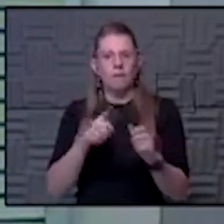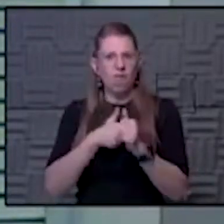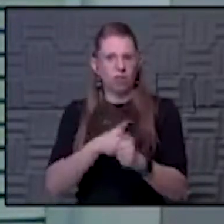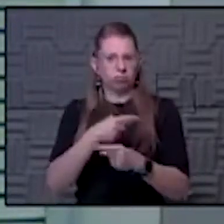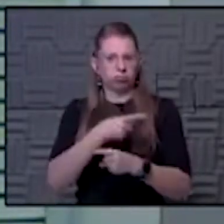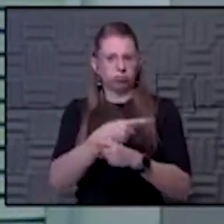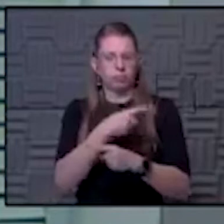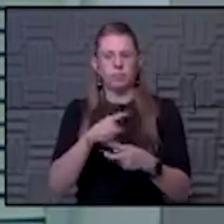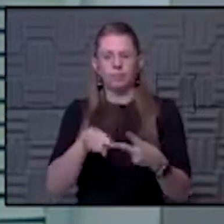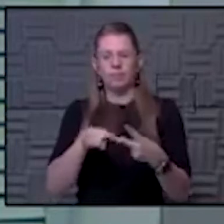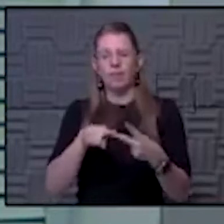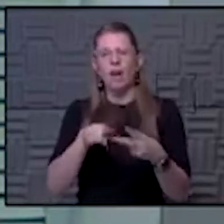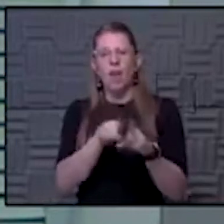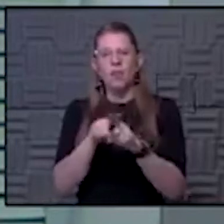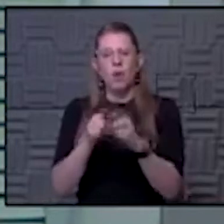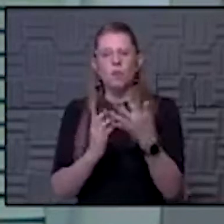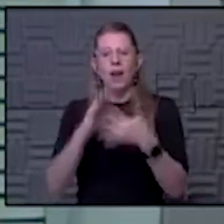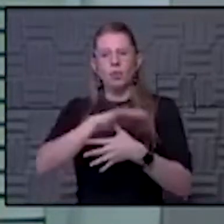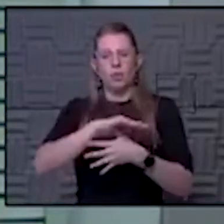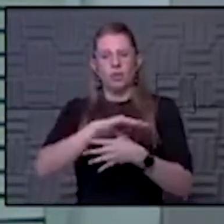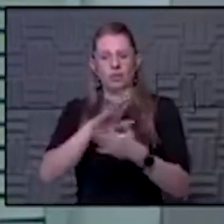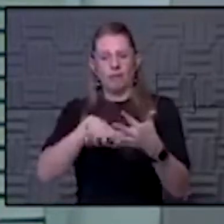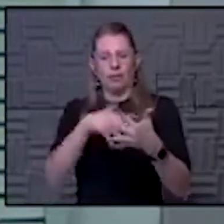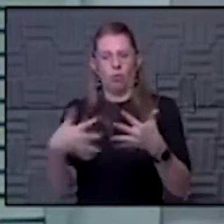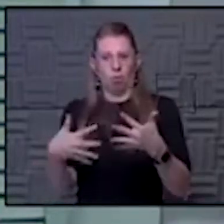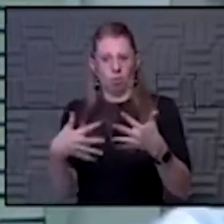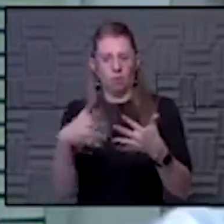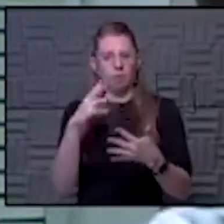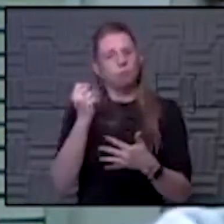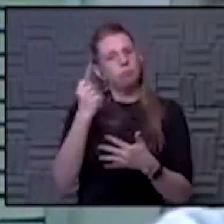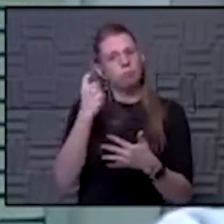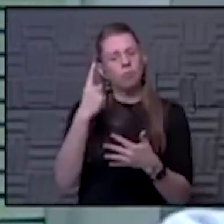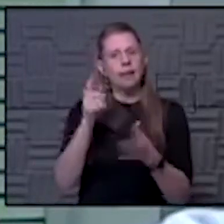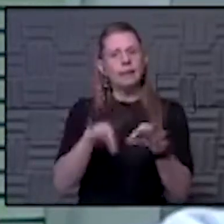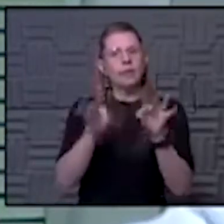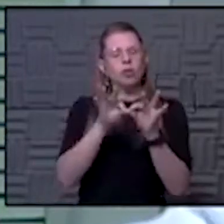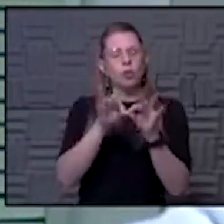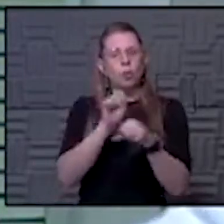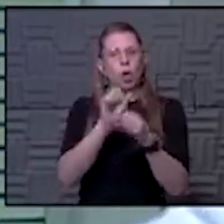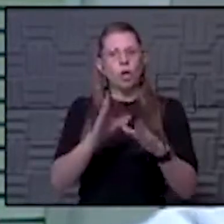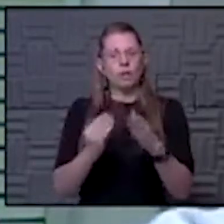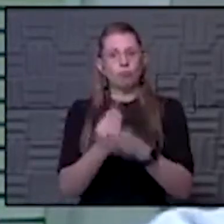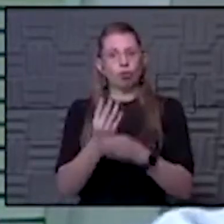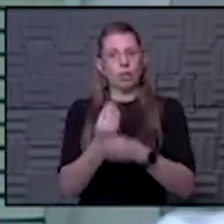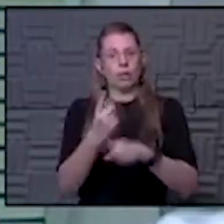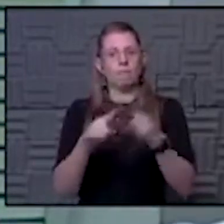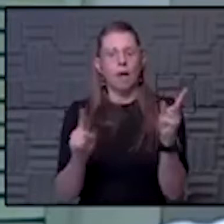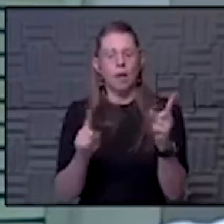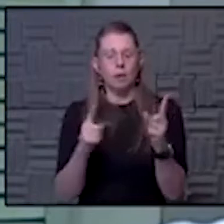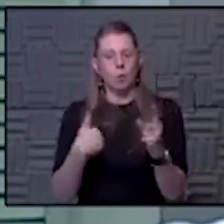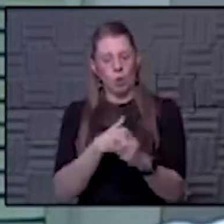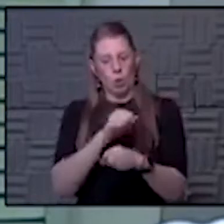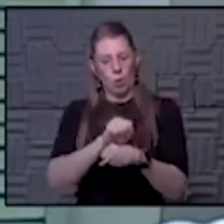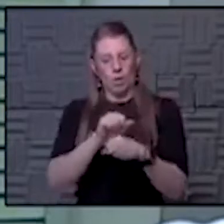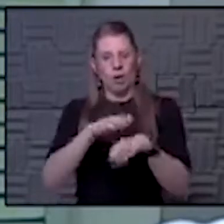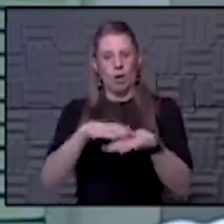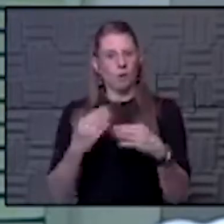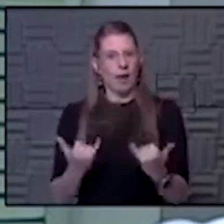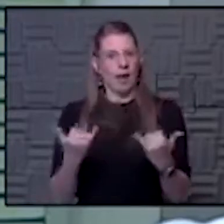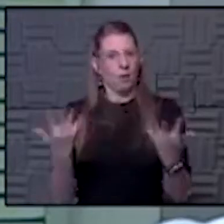is the prioritization schedule. We talked about essential workers in the springtime, but what we're working on now